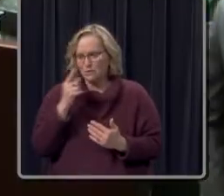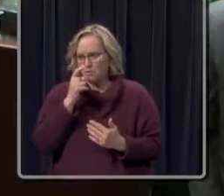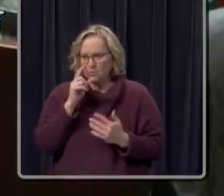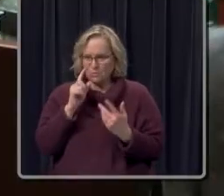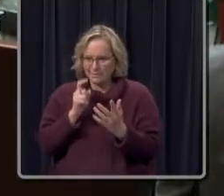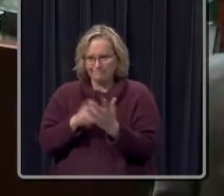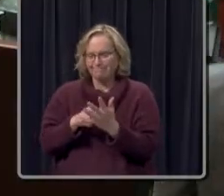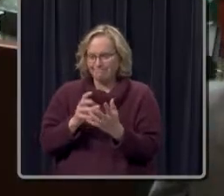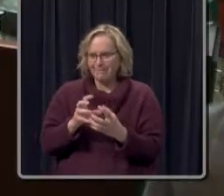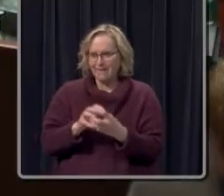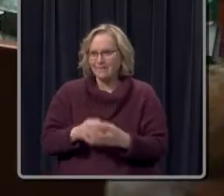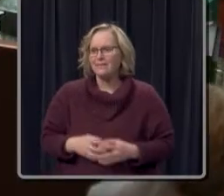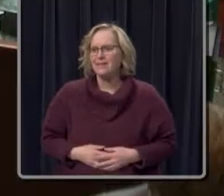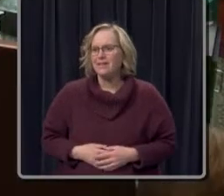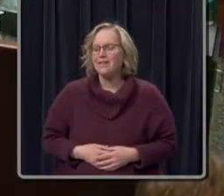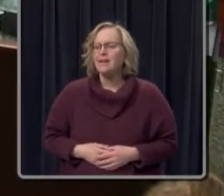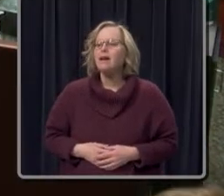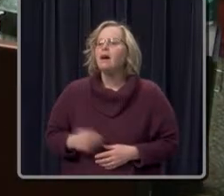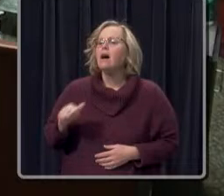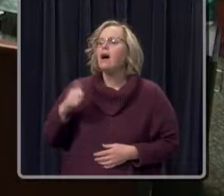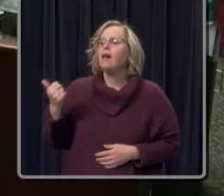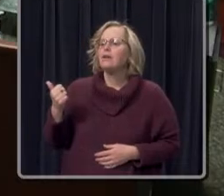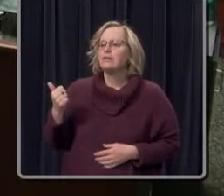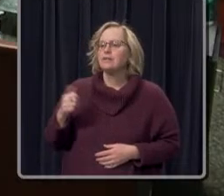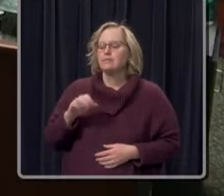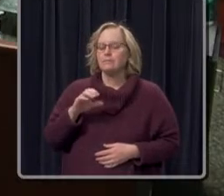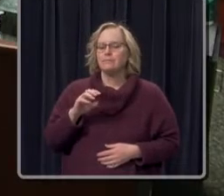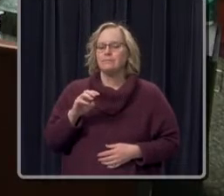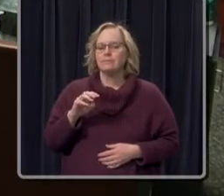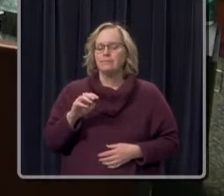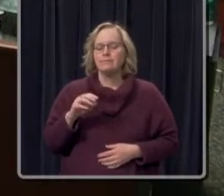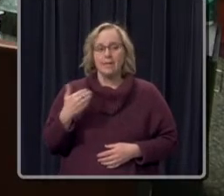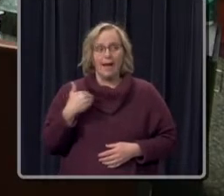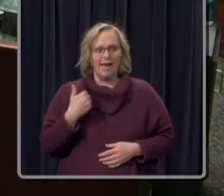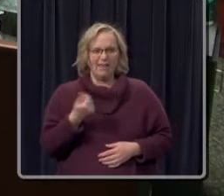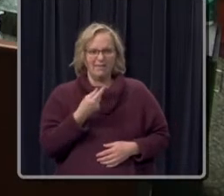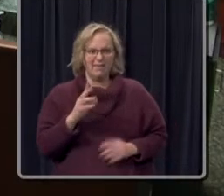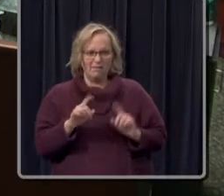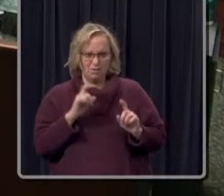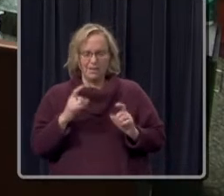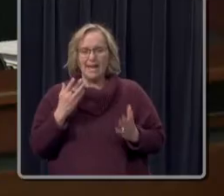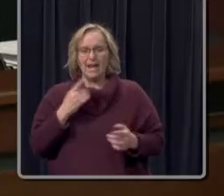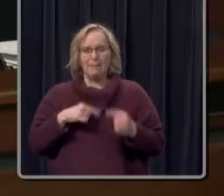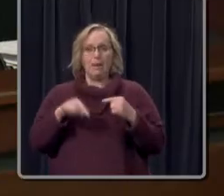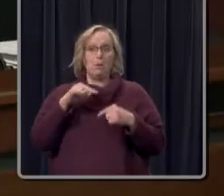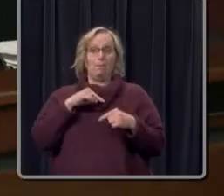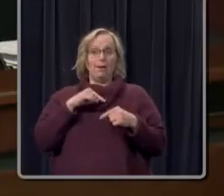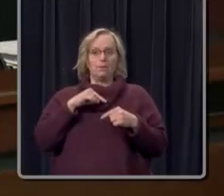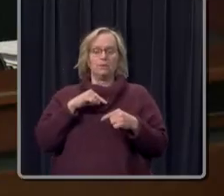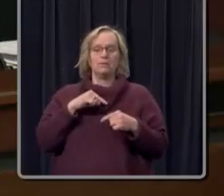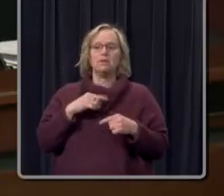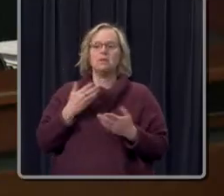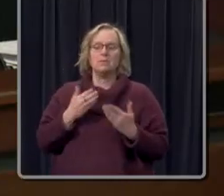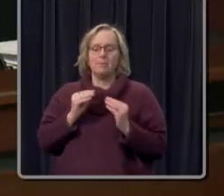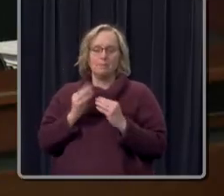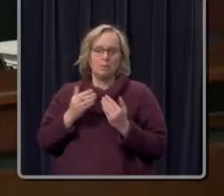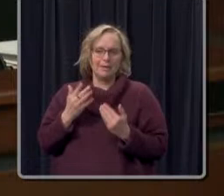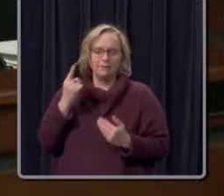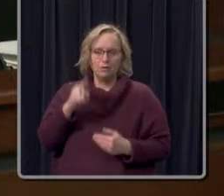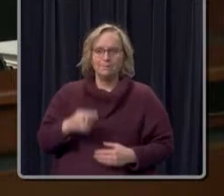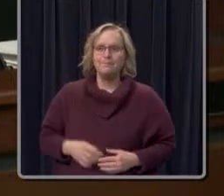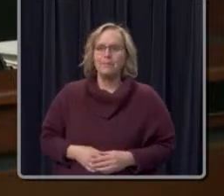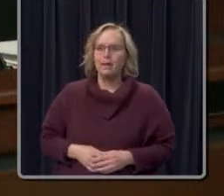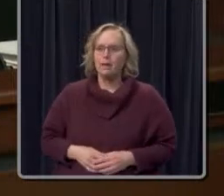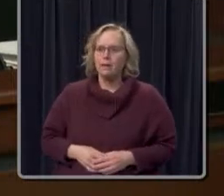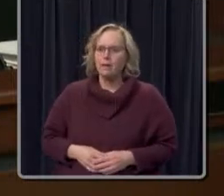Others? I've got a handful of questions if you're good, and I might go backwards so it makes it easier.